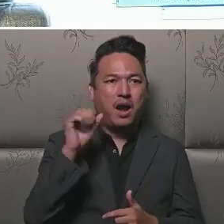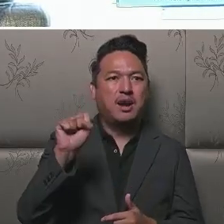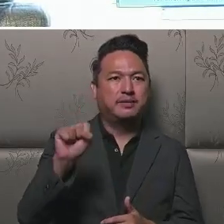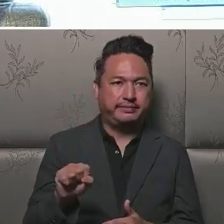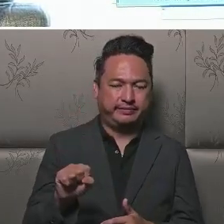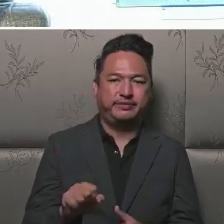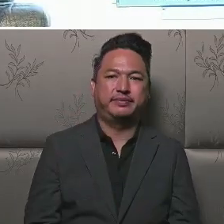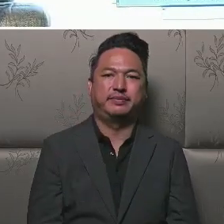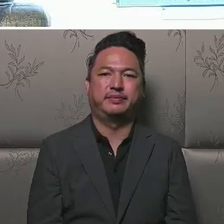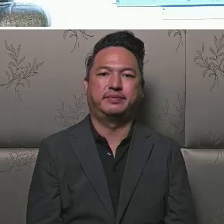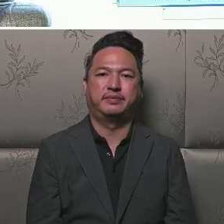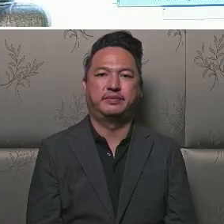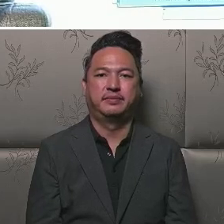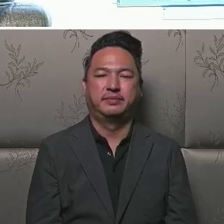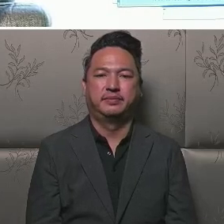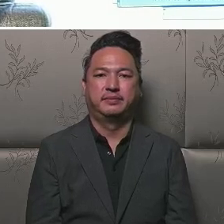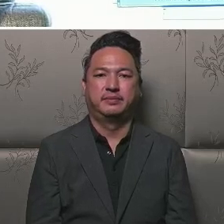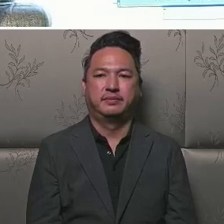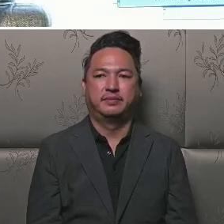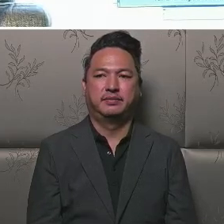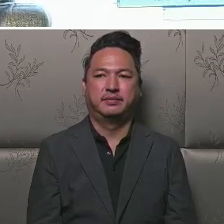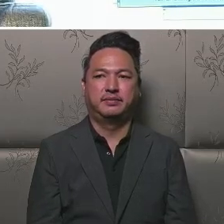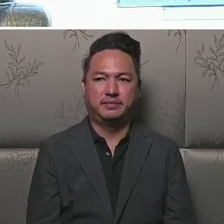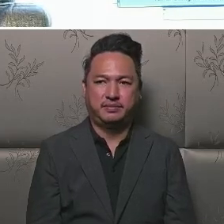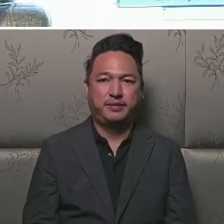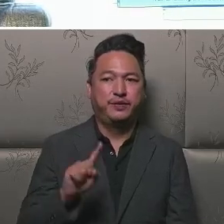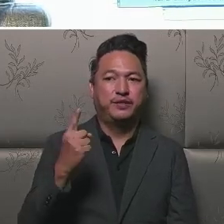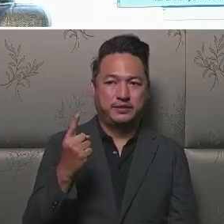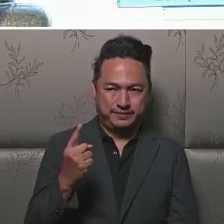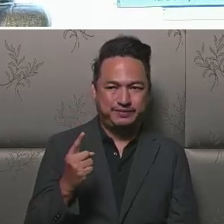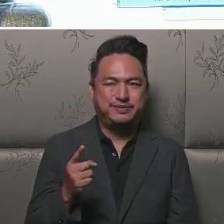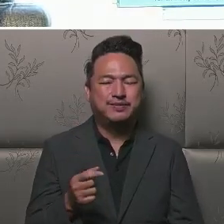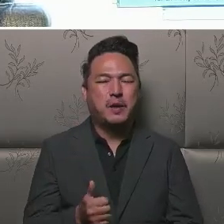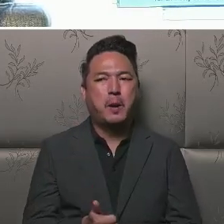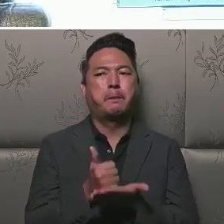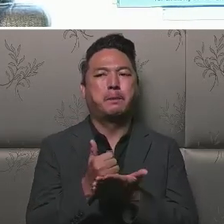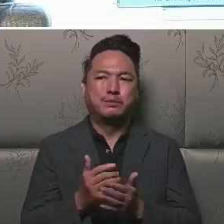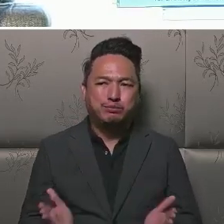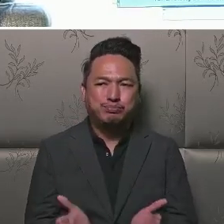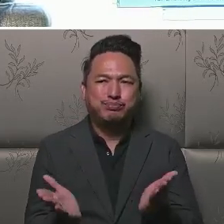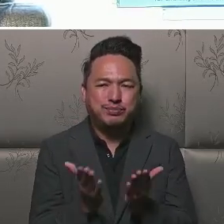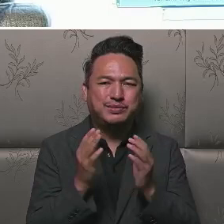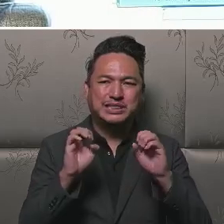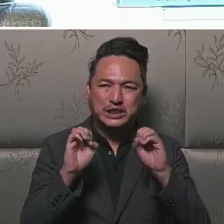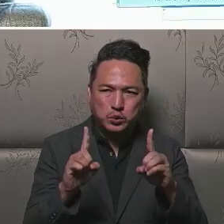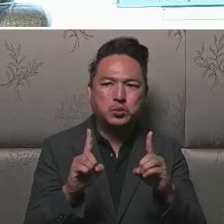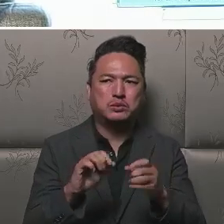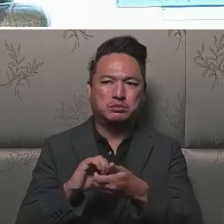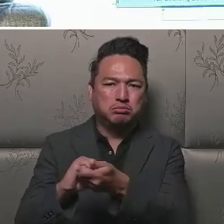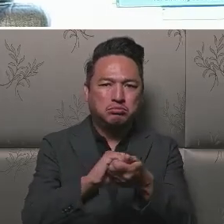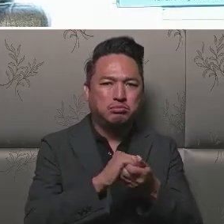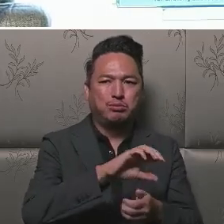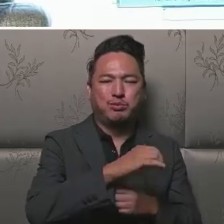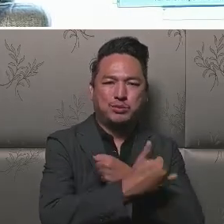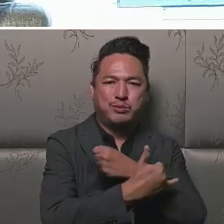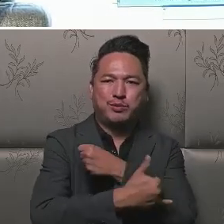to education and fostering global partnerships, she has played a pivotal role in